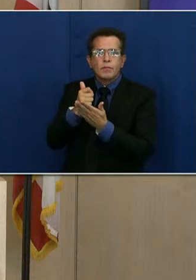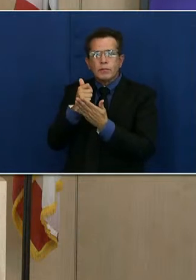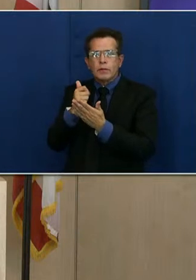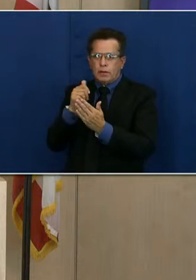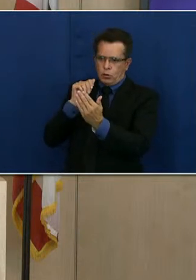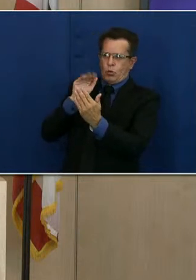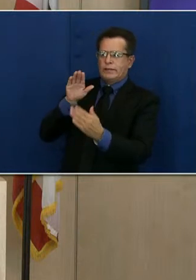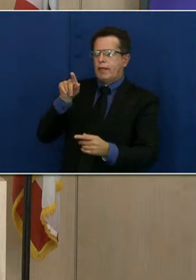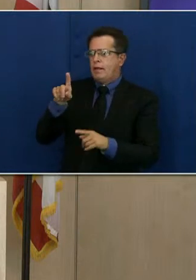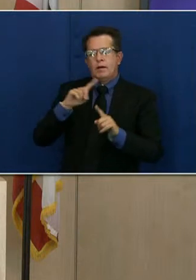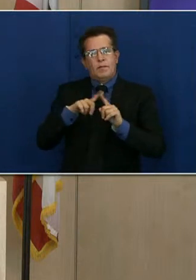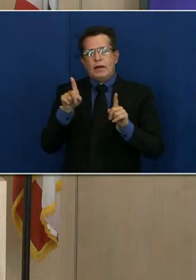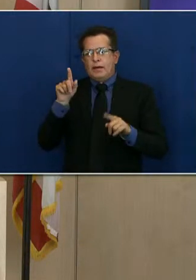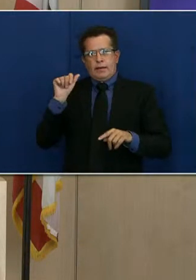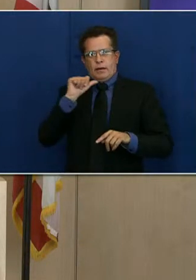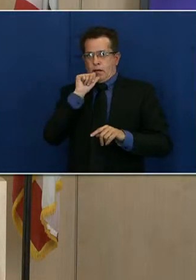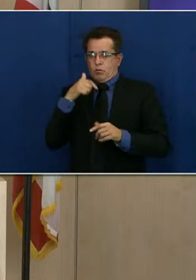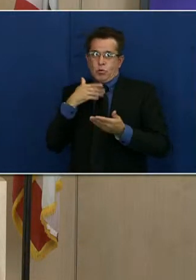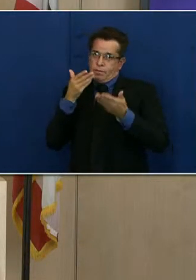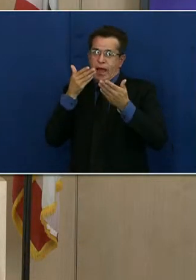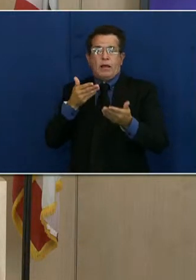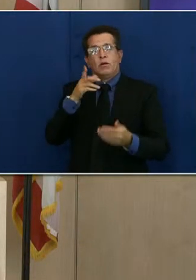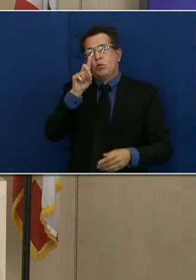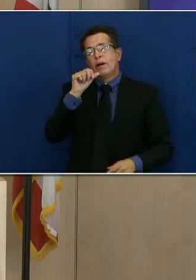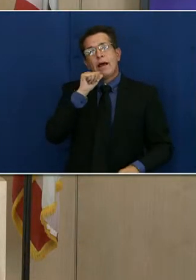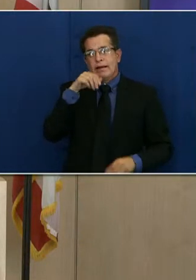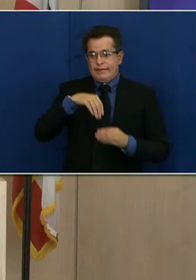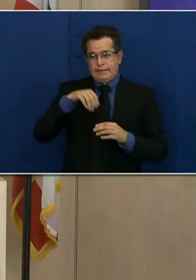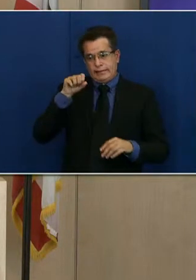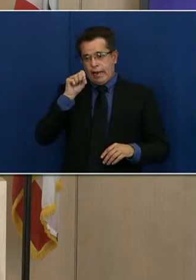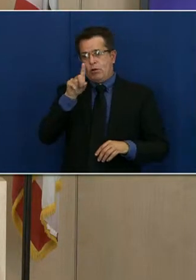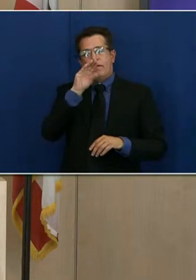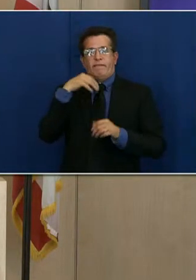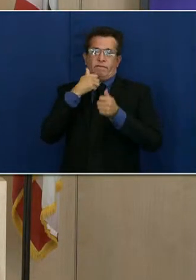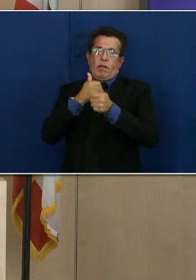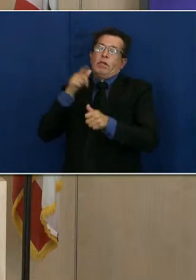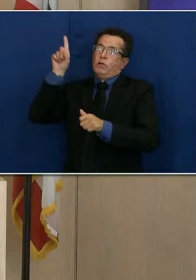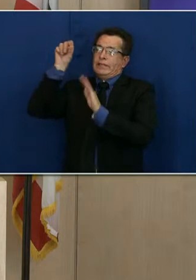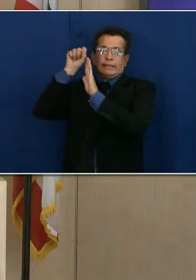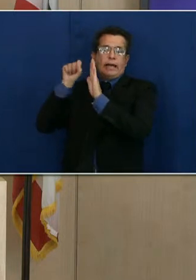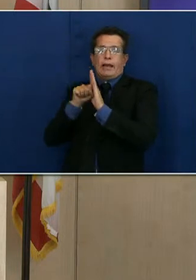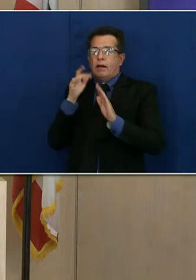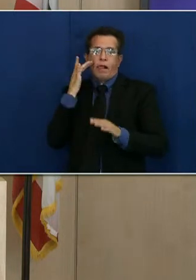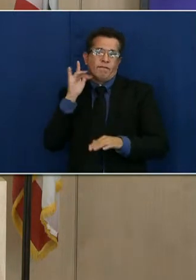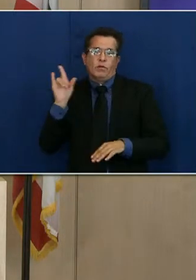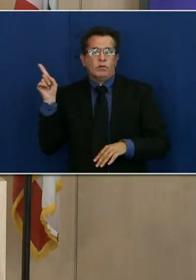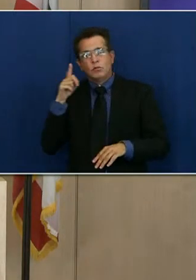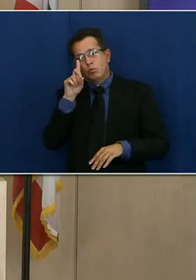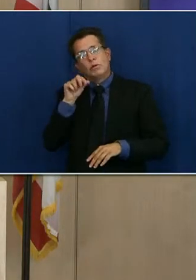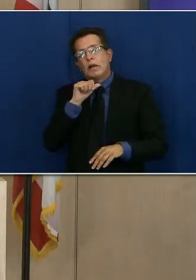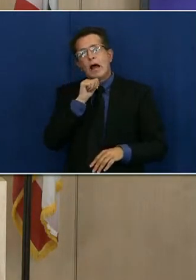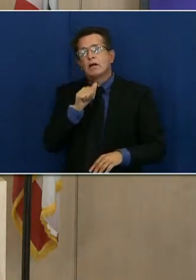this is not a recommendation by the County of San Diego and not by the State of California. Thank you.